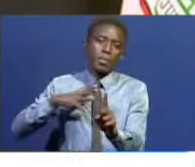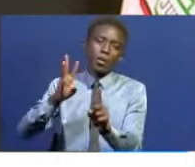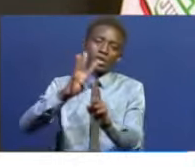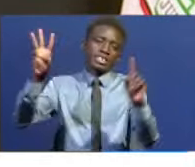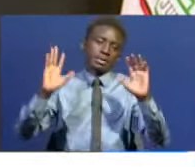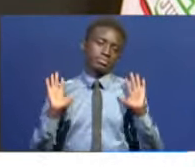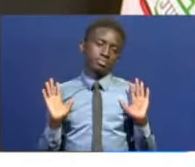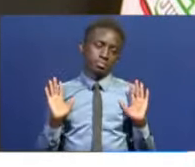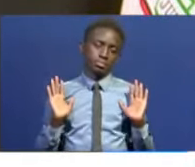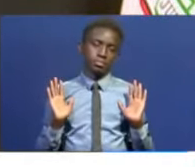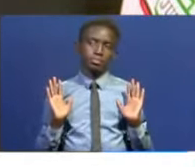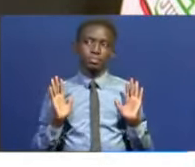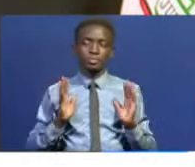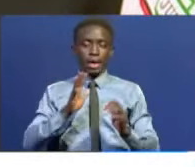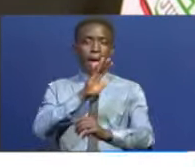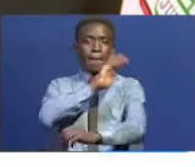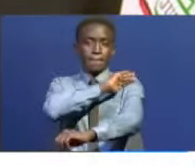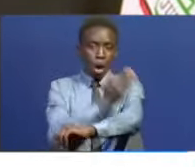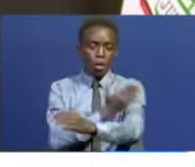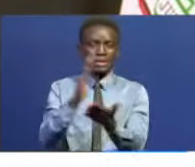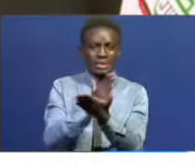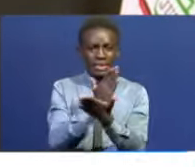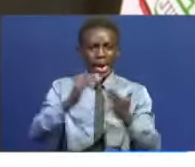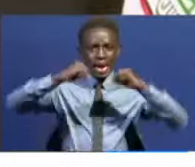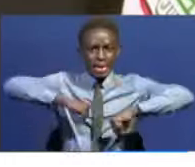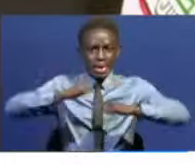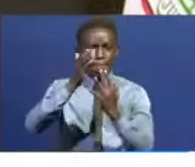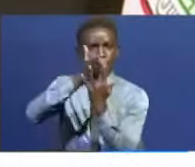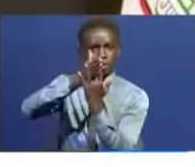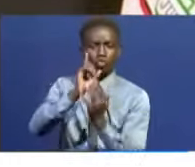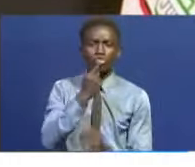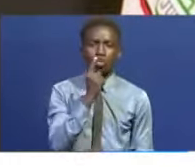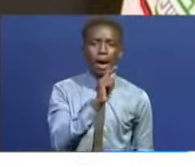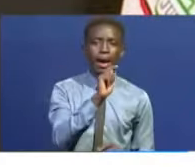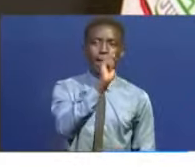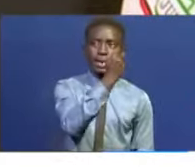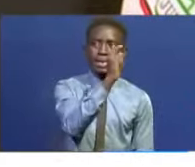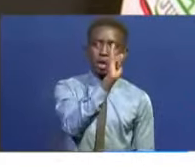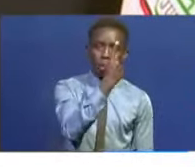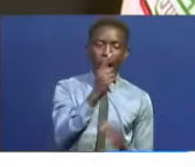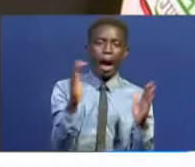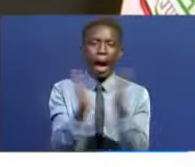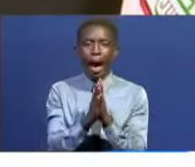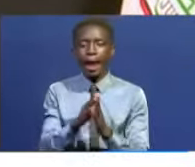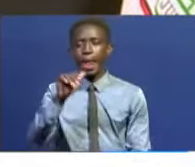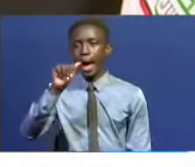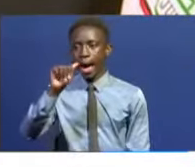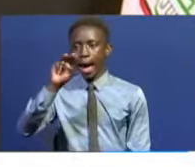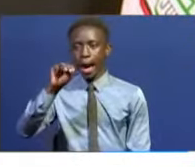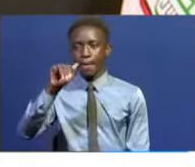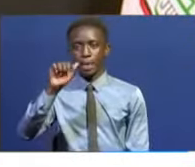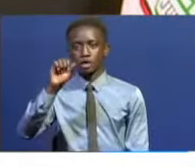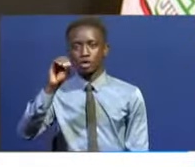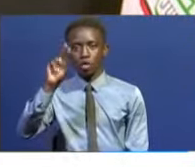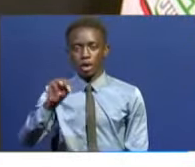Power sharing agreement between Kenya Kwanza and PA of Amazon Kingi. I want to give two examples.